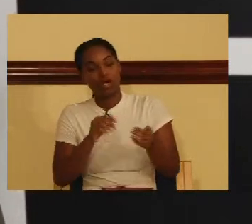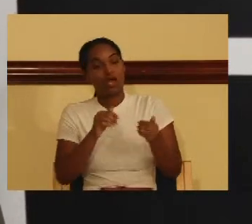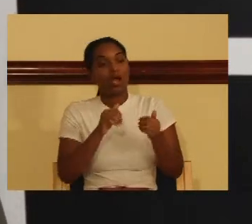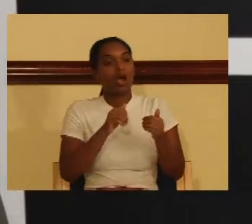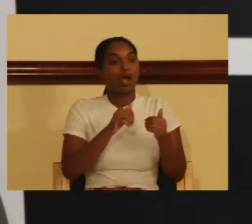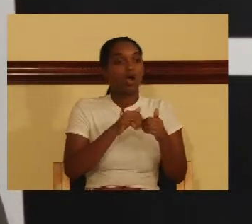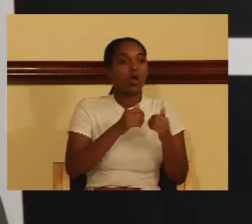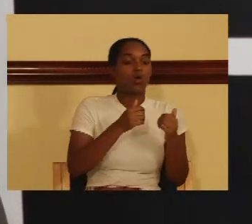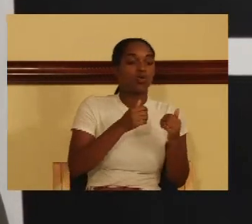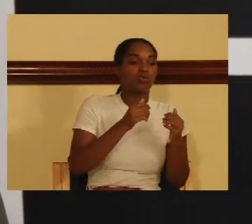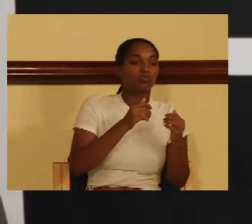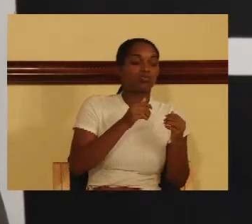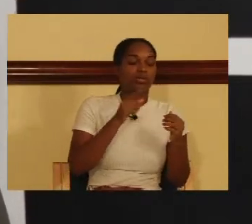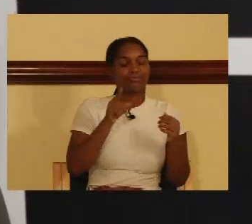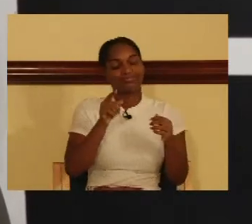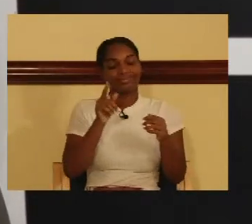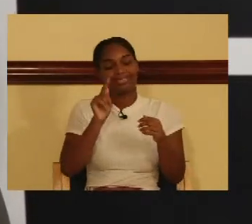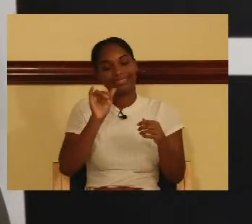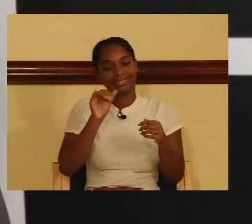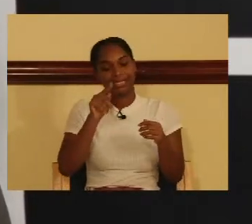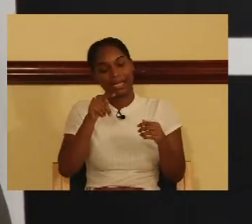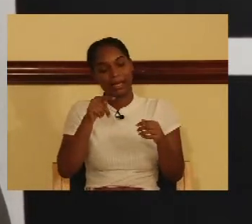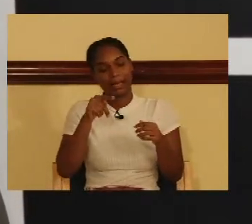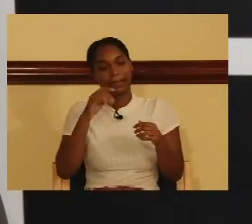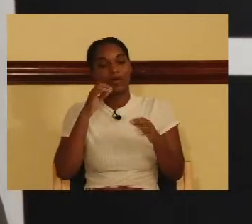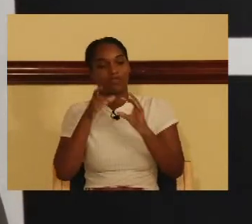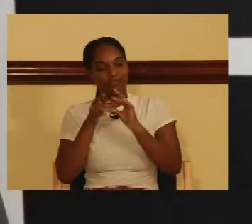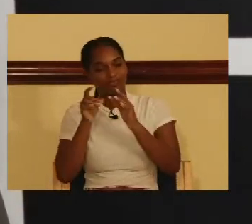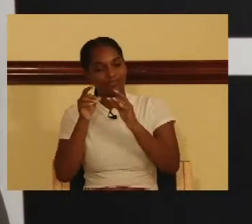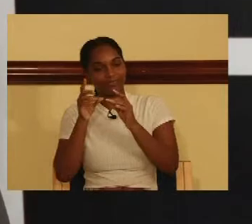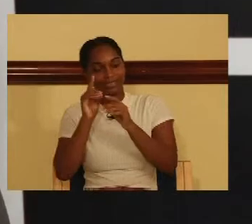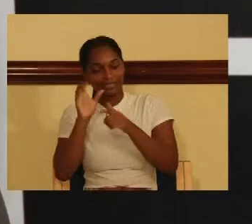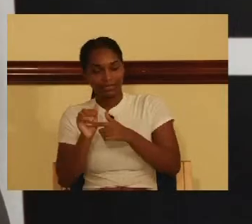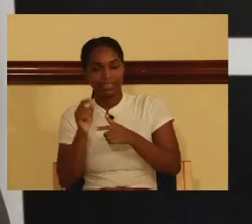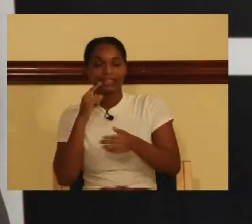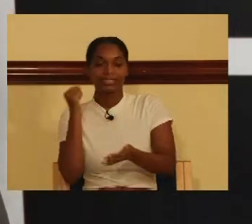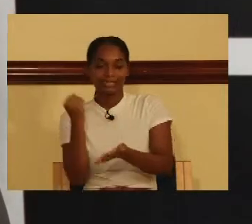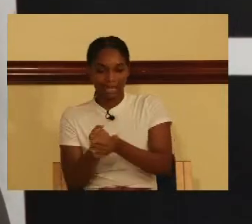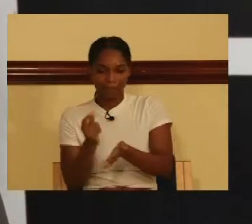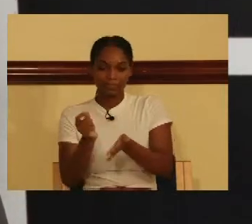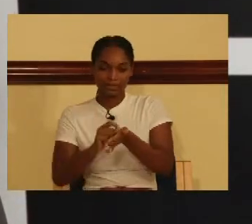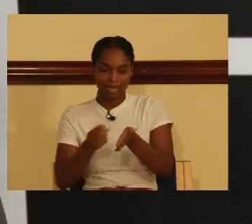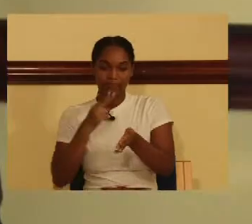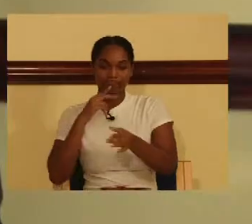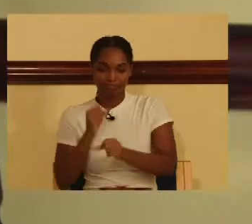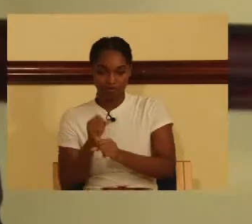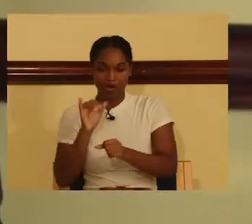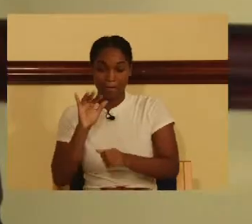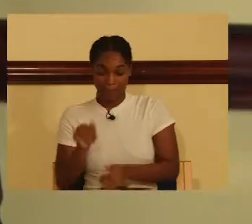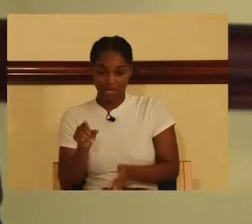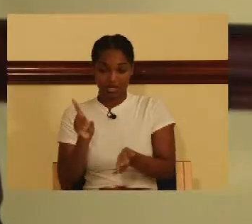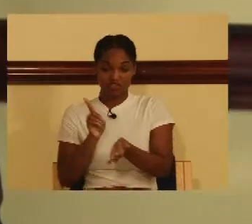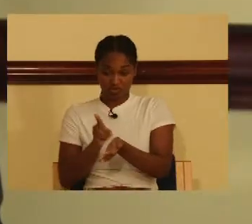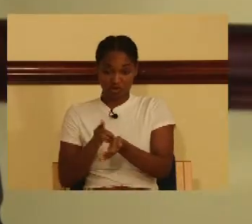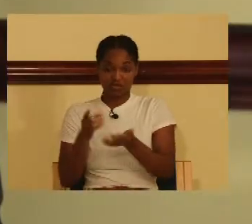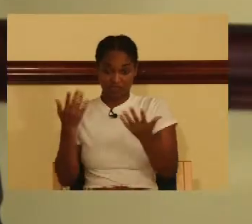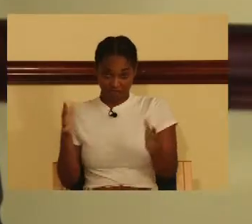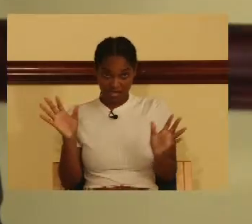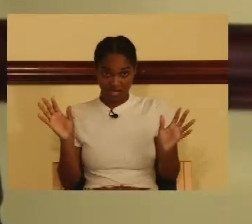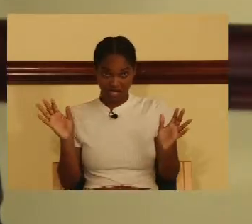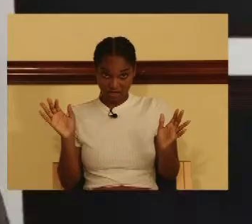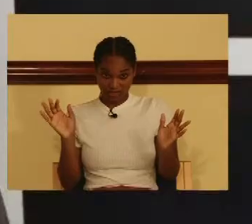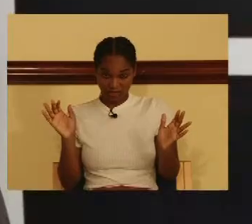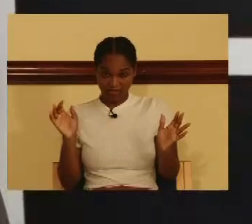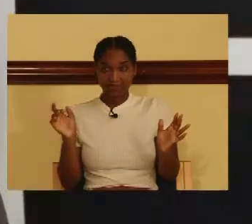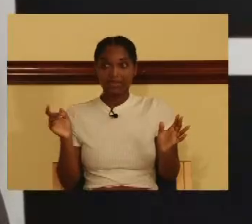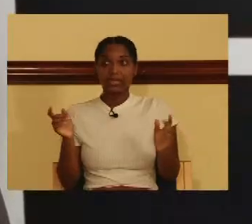disability, and so on. And after that form is completed, stamped and signed by the medical professional, and